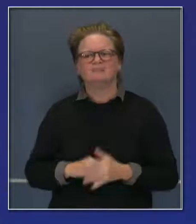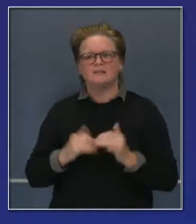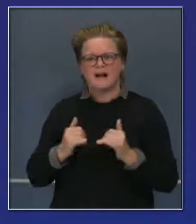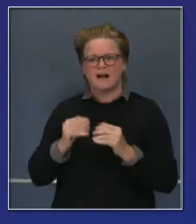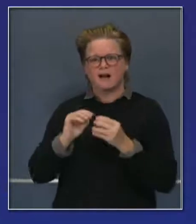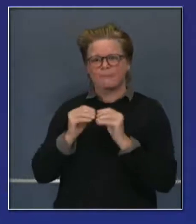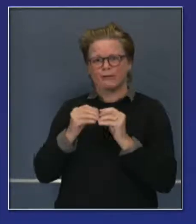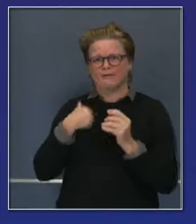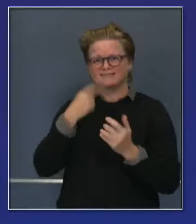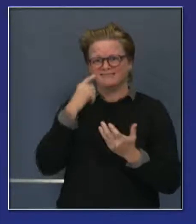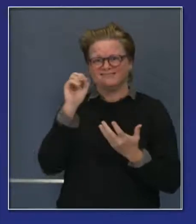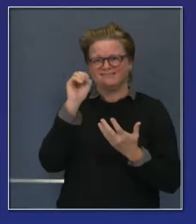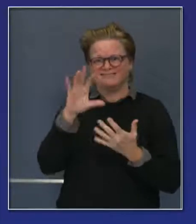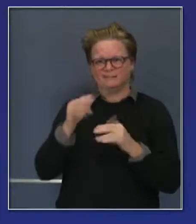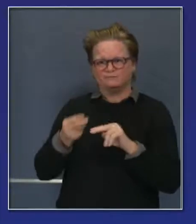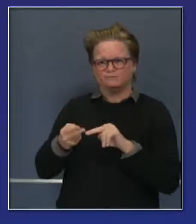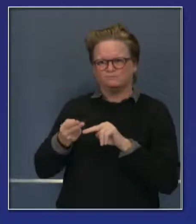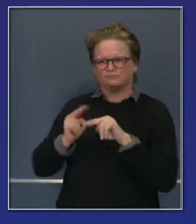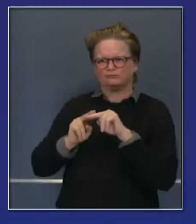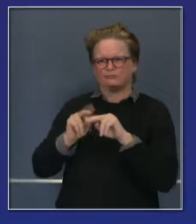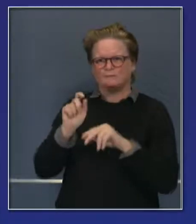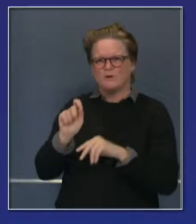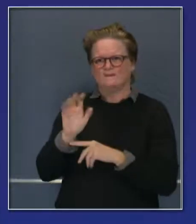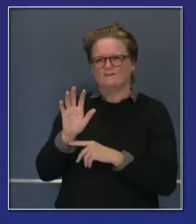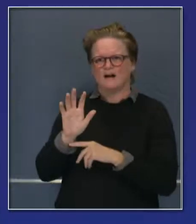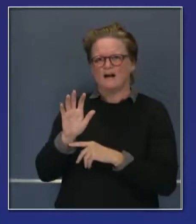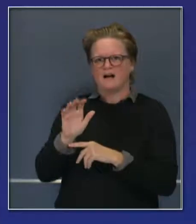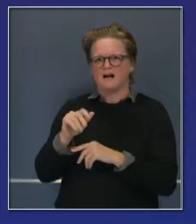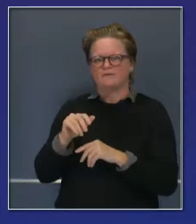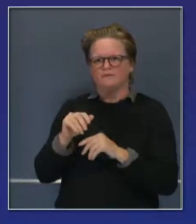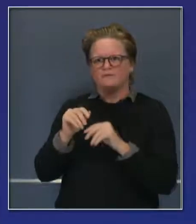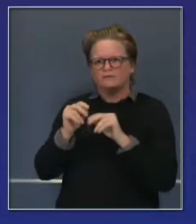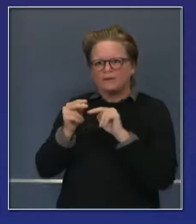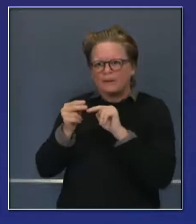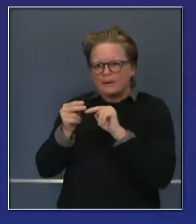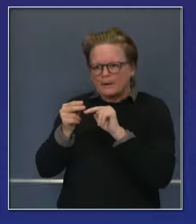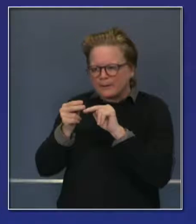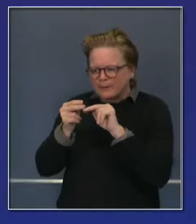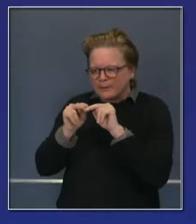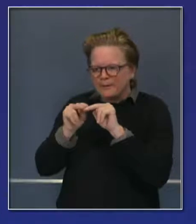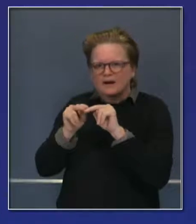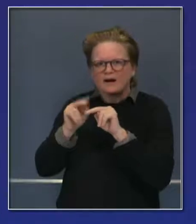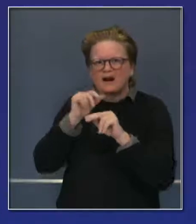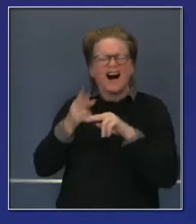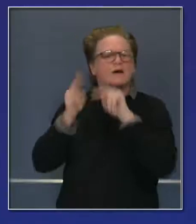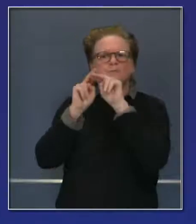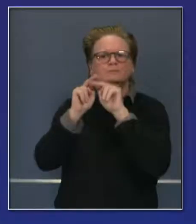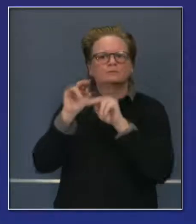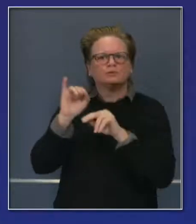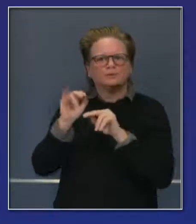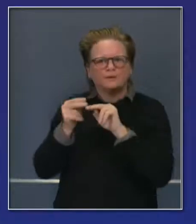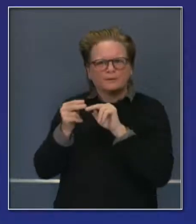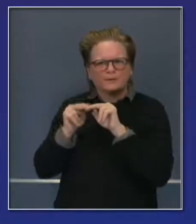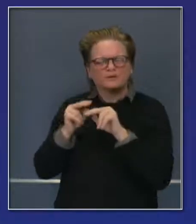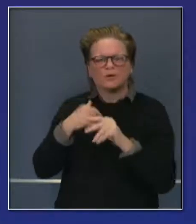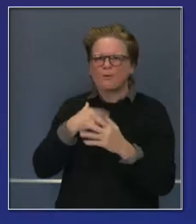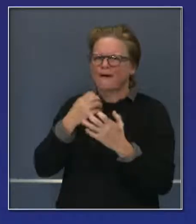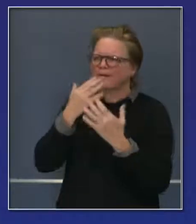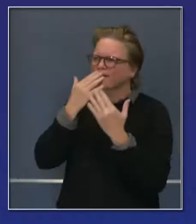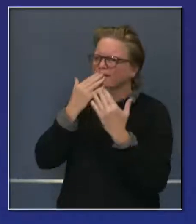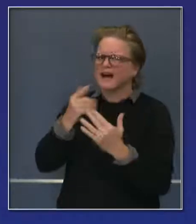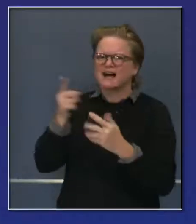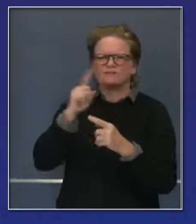year, and again, cannot express enough my appreciation to Peter Lee and his team and incredible work, the folks over at